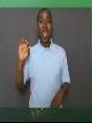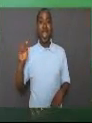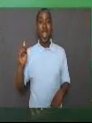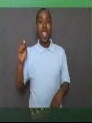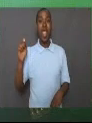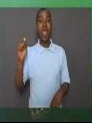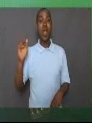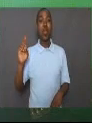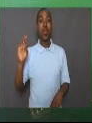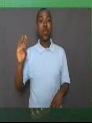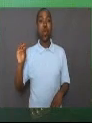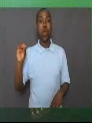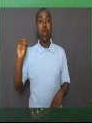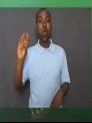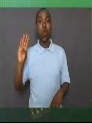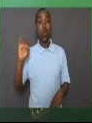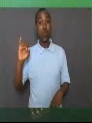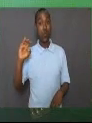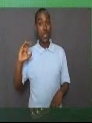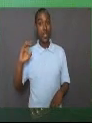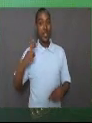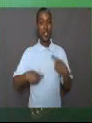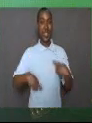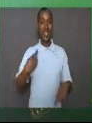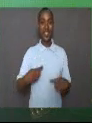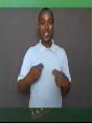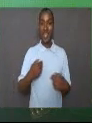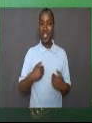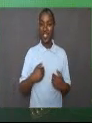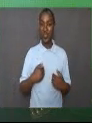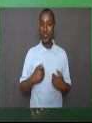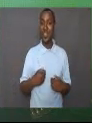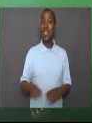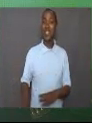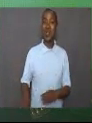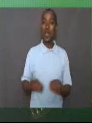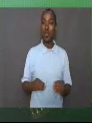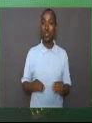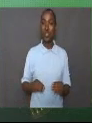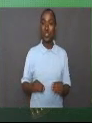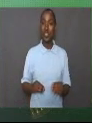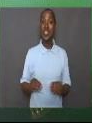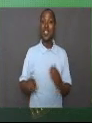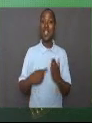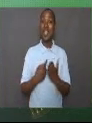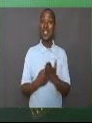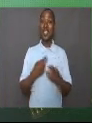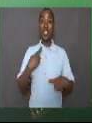Students, please write out a definition of aerobic